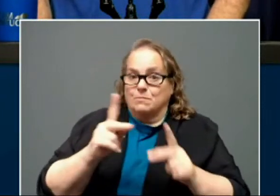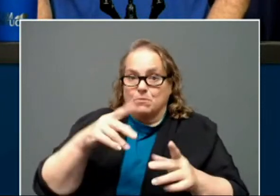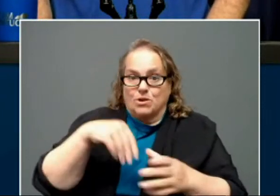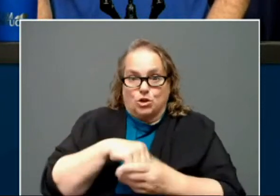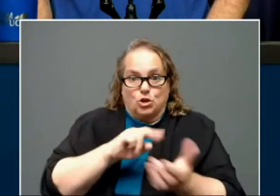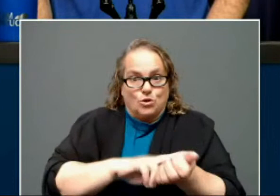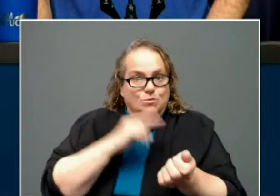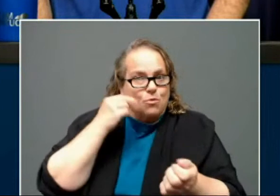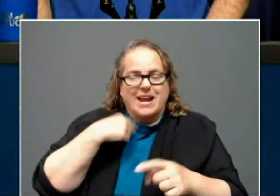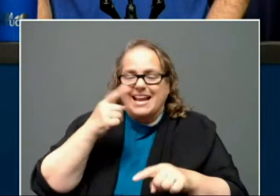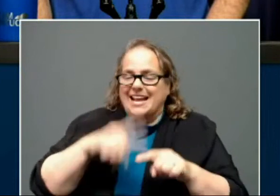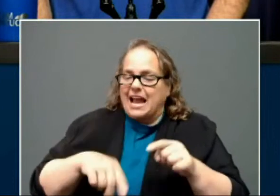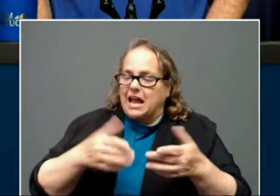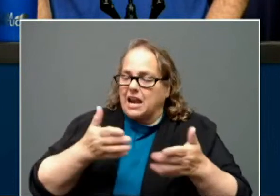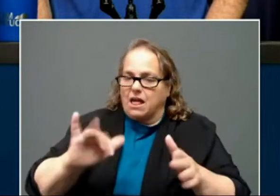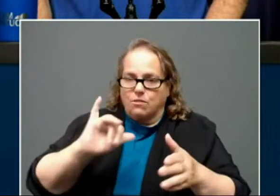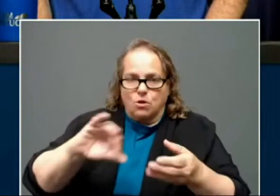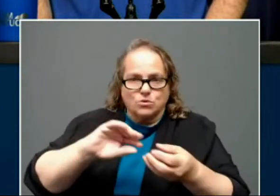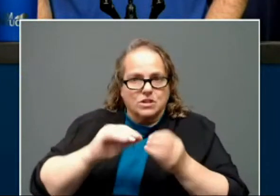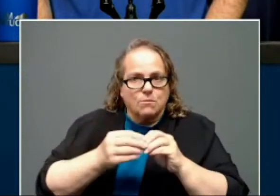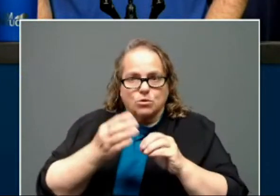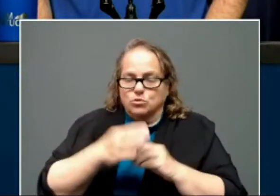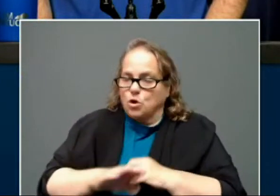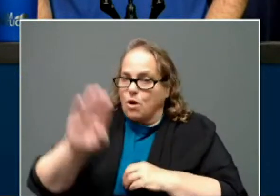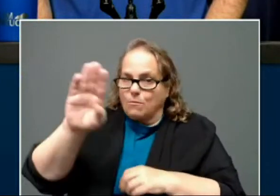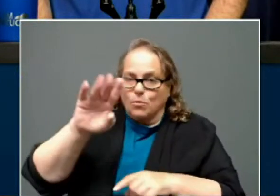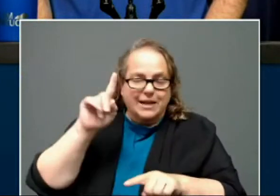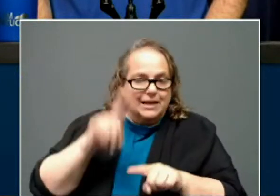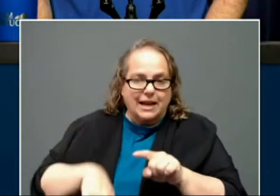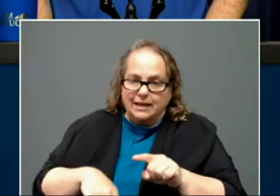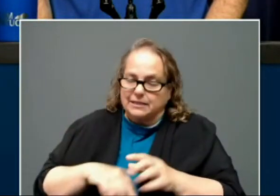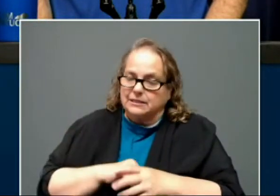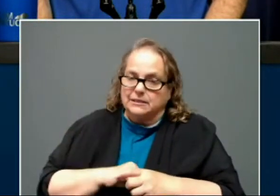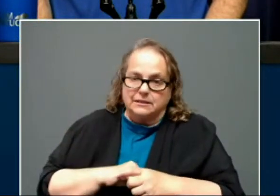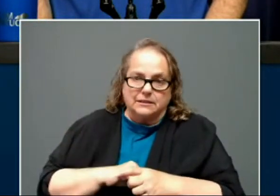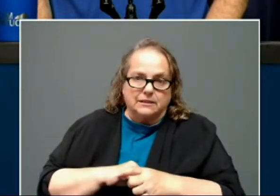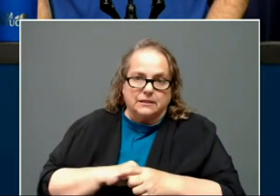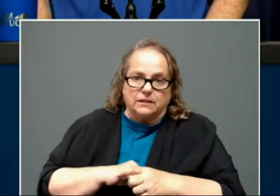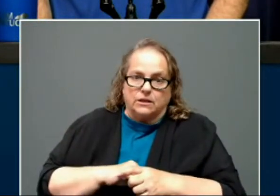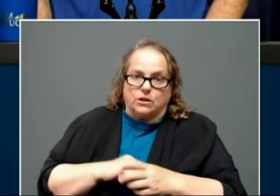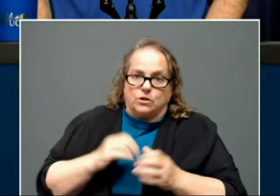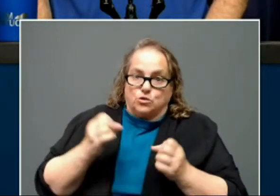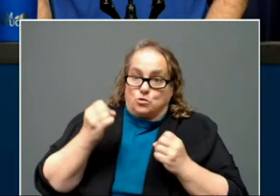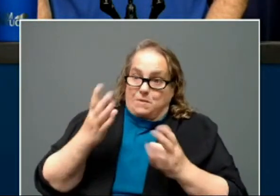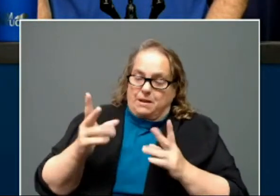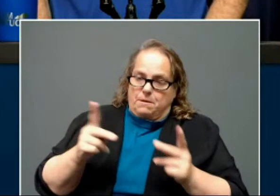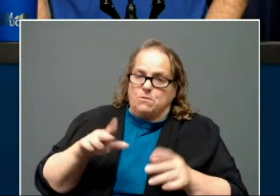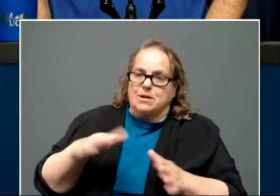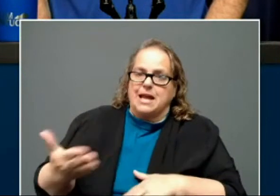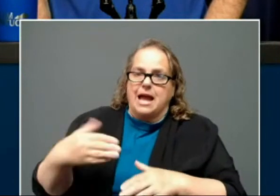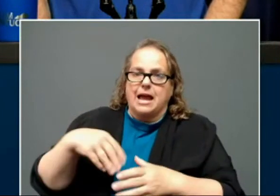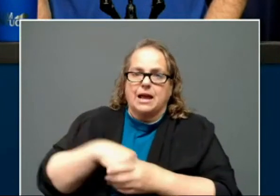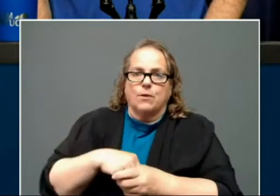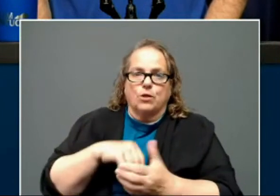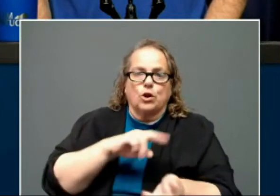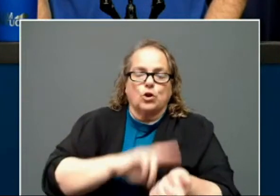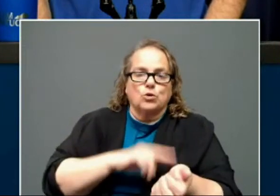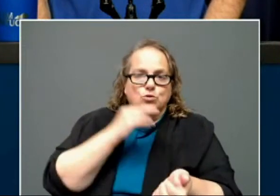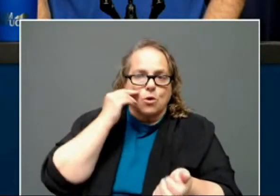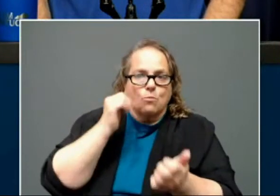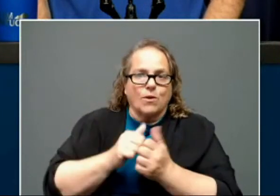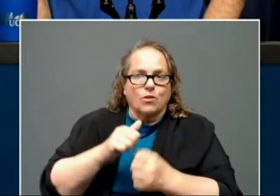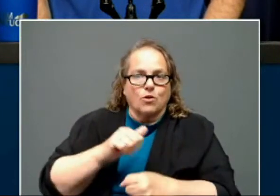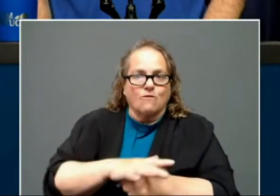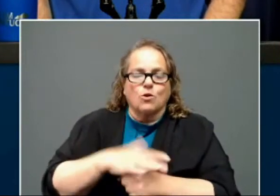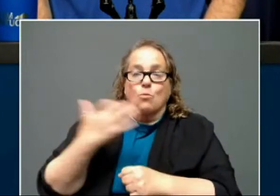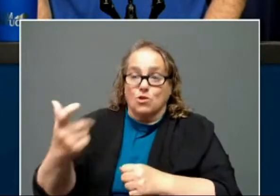numbers go up. Far too many have died in these facilities. We want people to have the visitation they